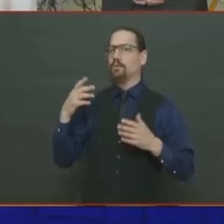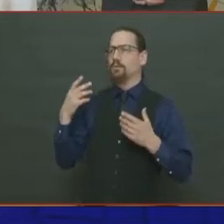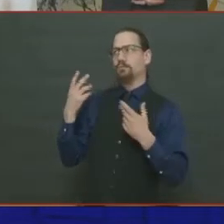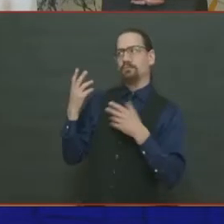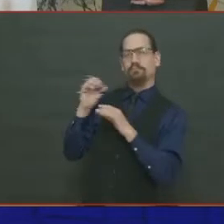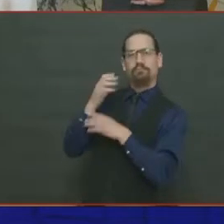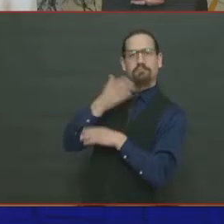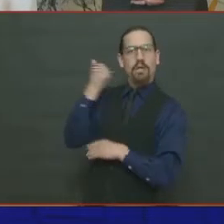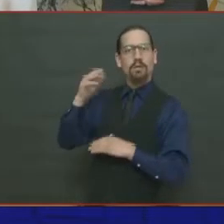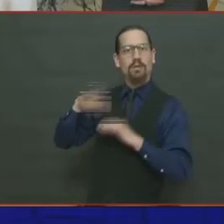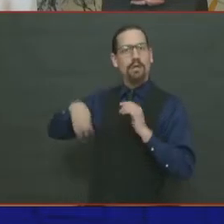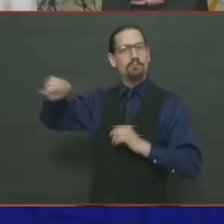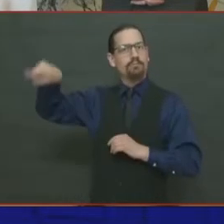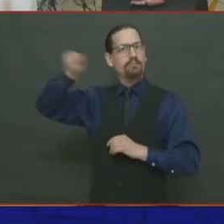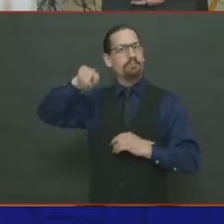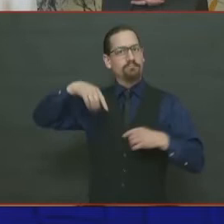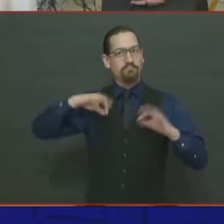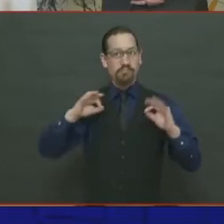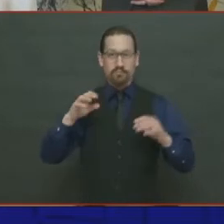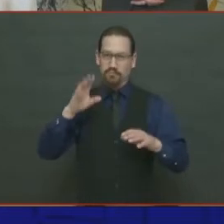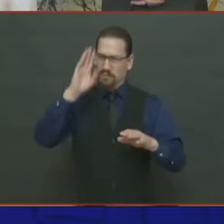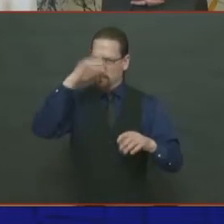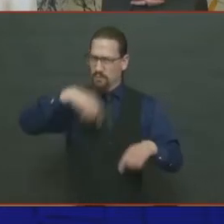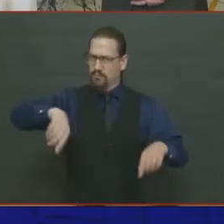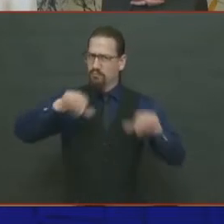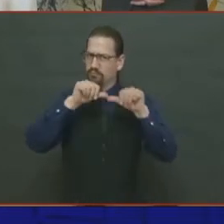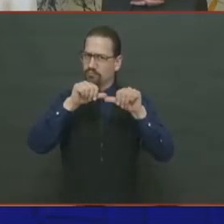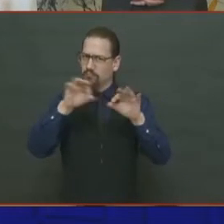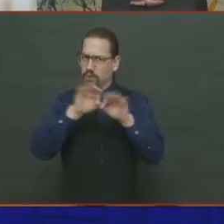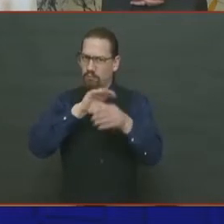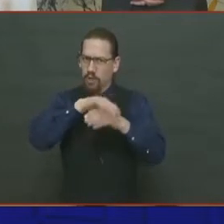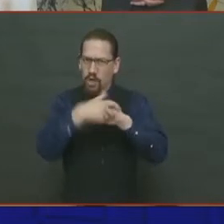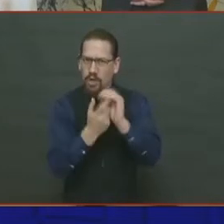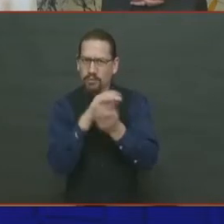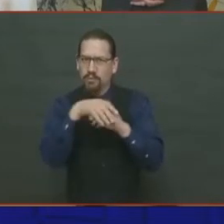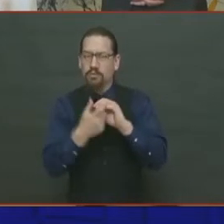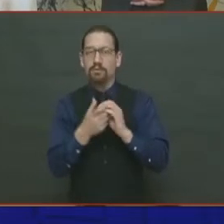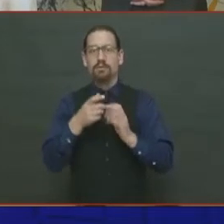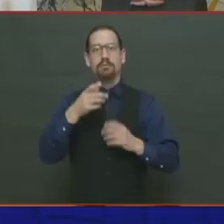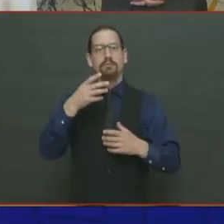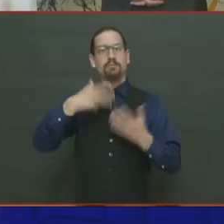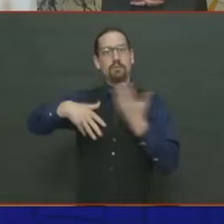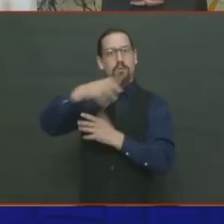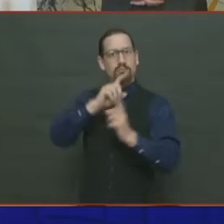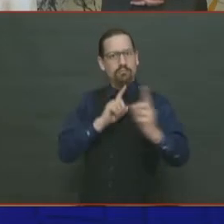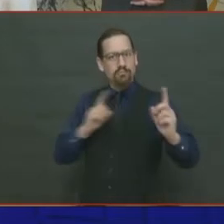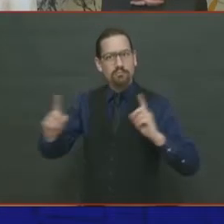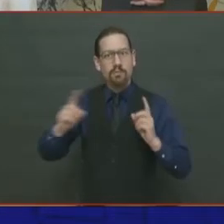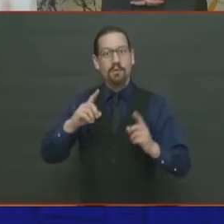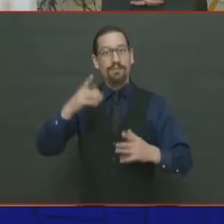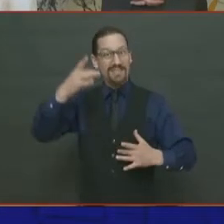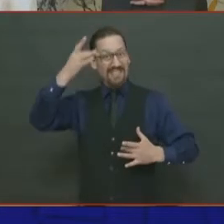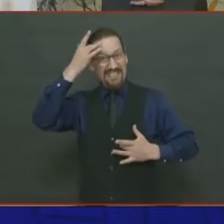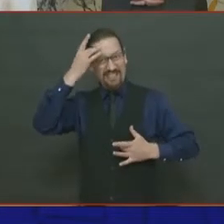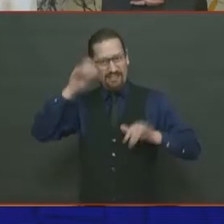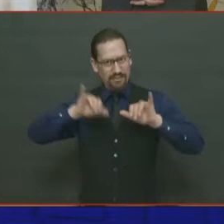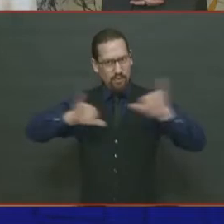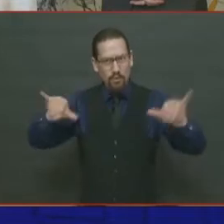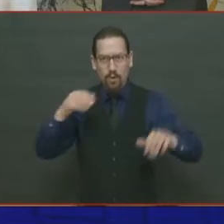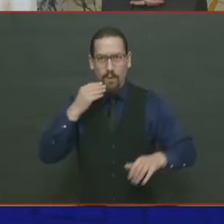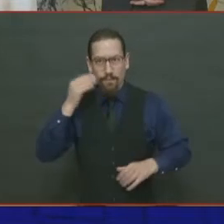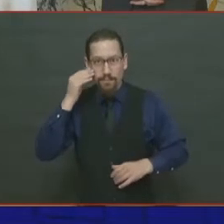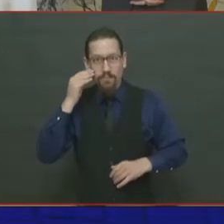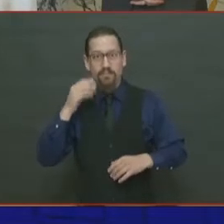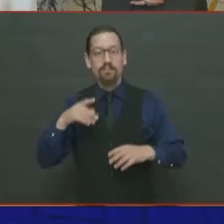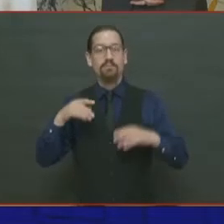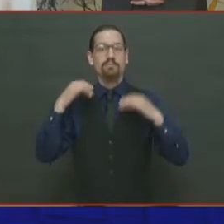office, paid sick leave for your folks to stay at home if they were sick, worn your mask, you have